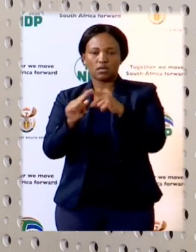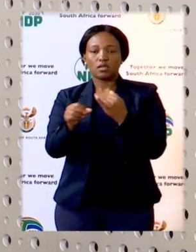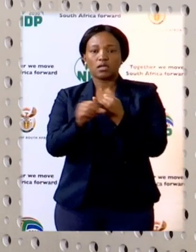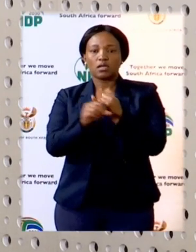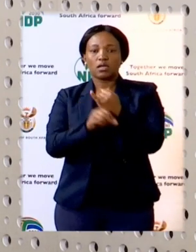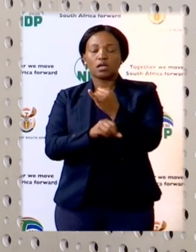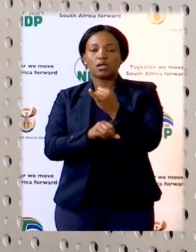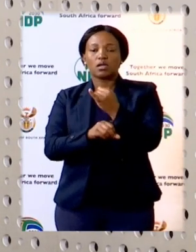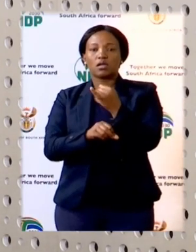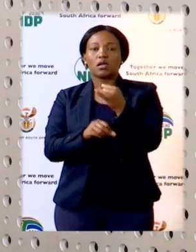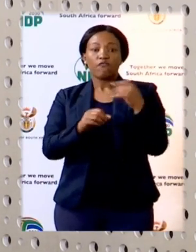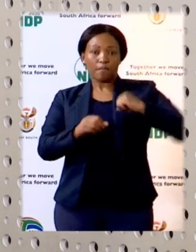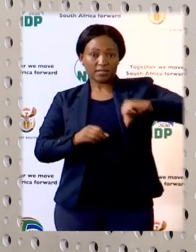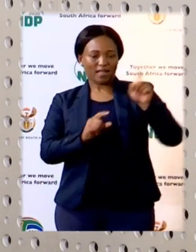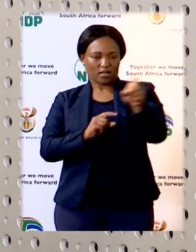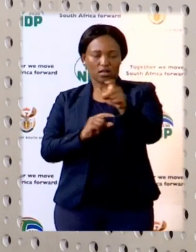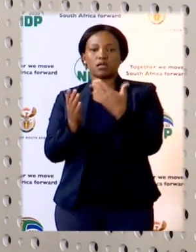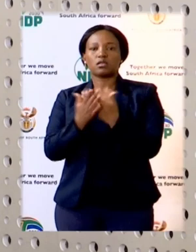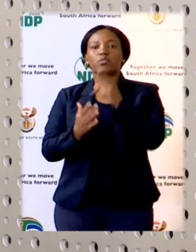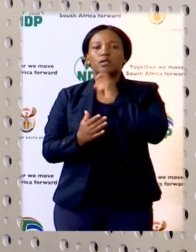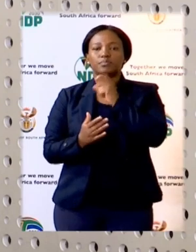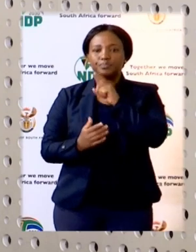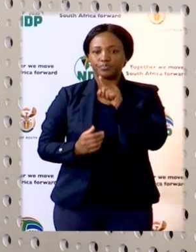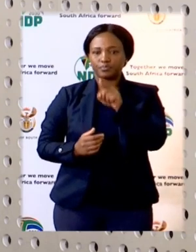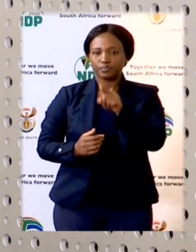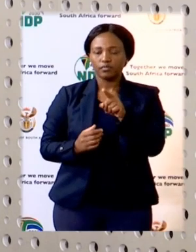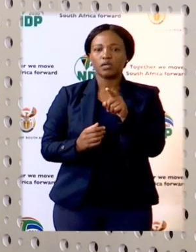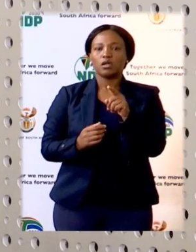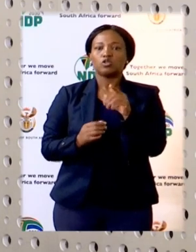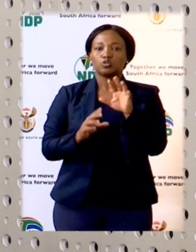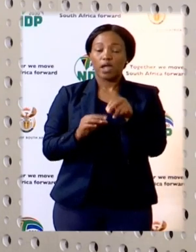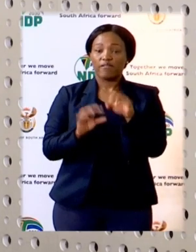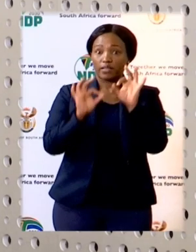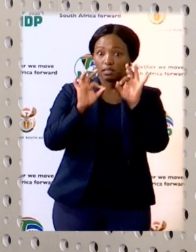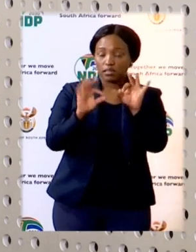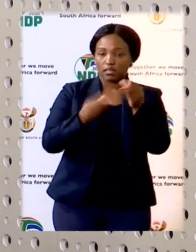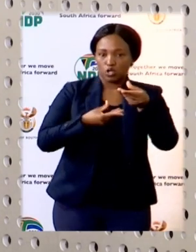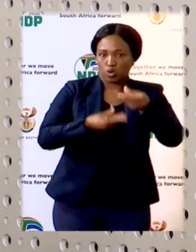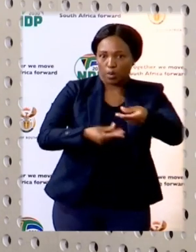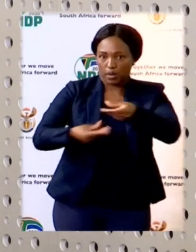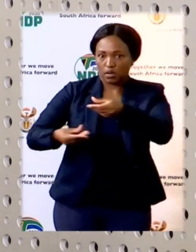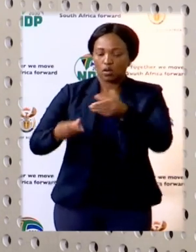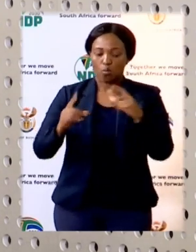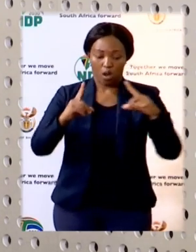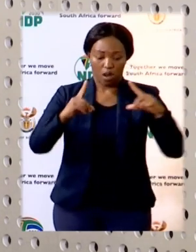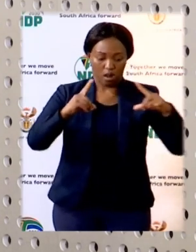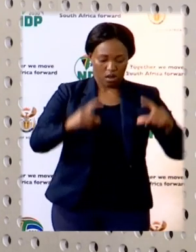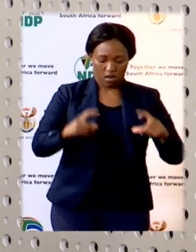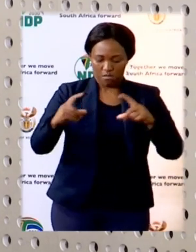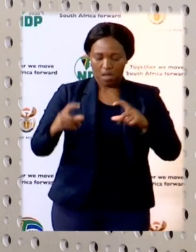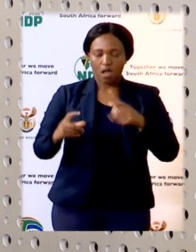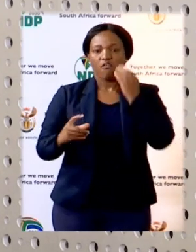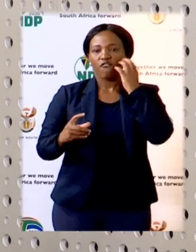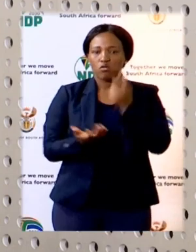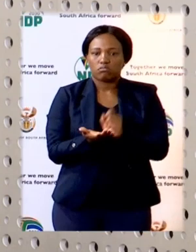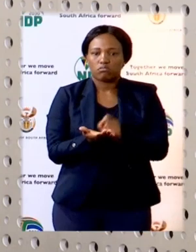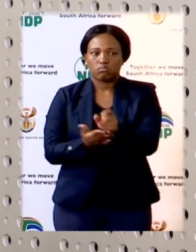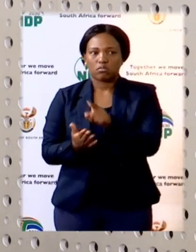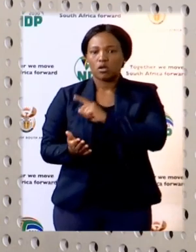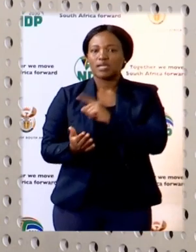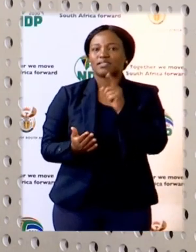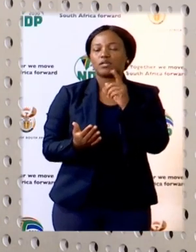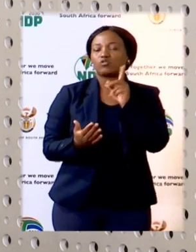LED units of municipalities to make sure that we've got the necessary documentation when they've been considered for application, because